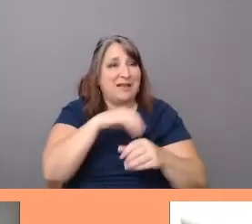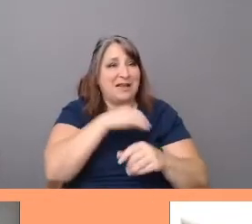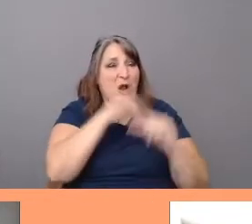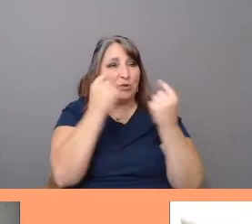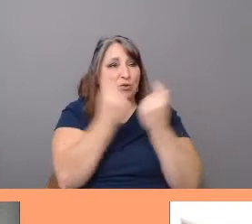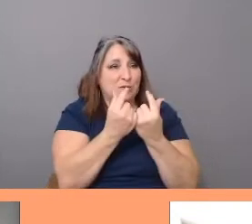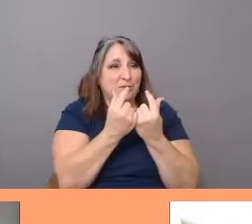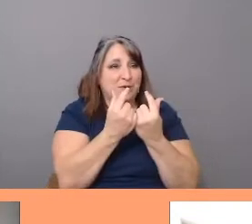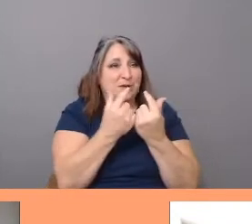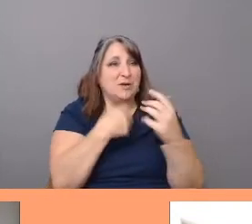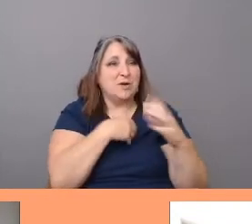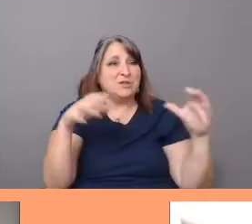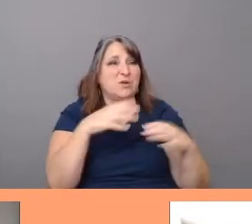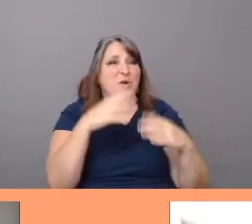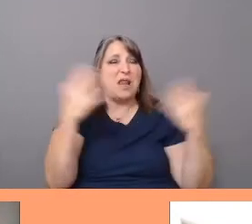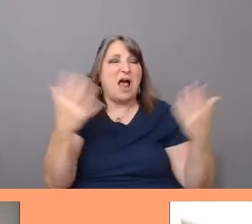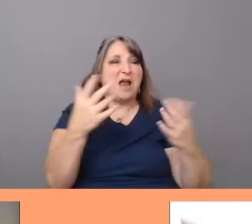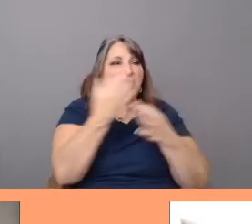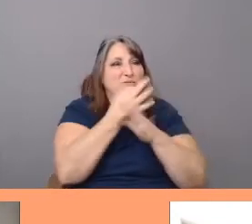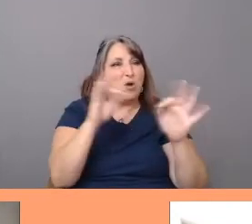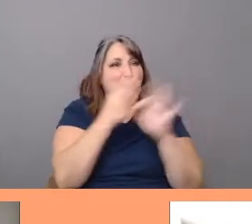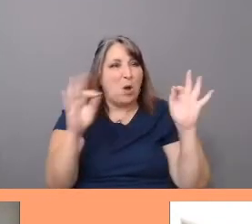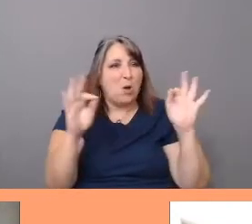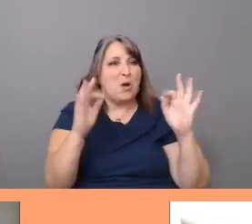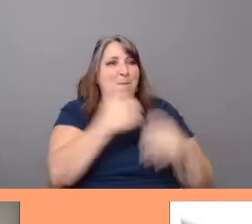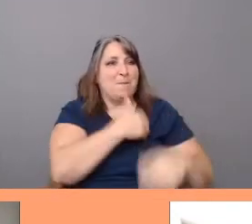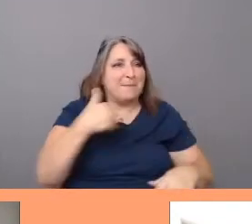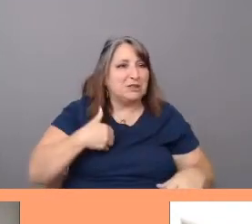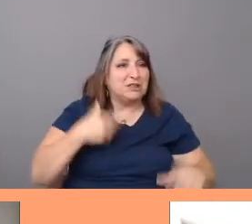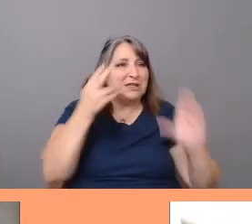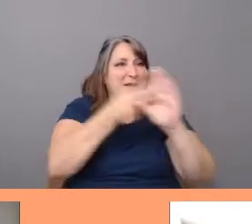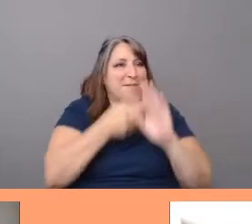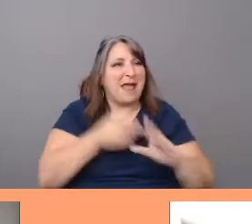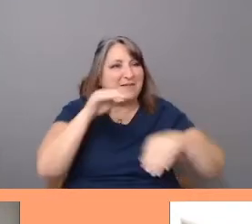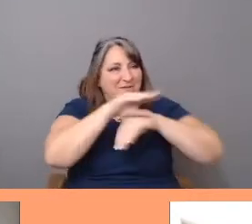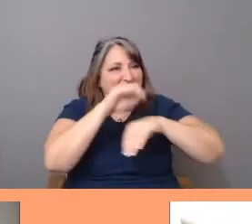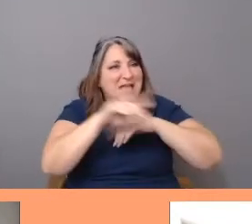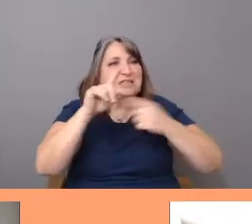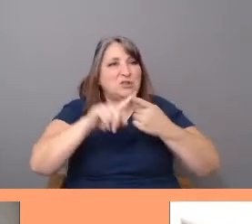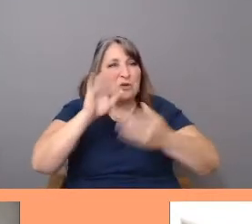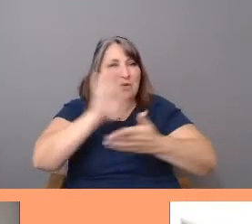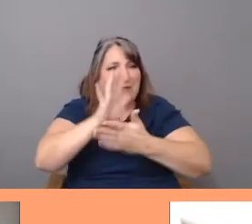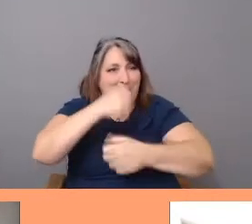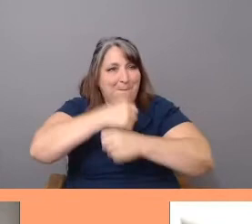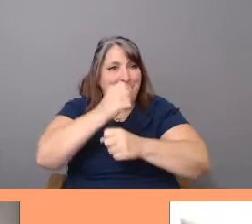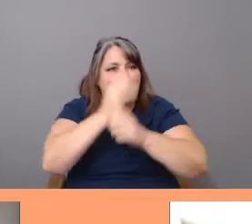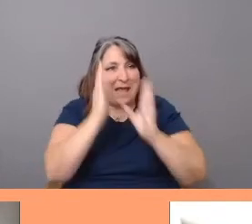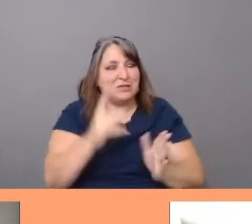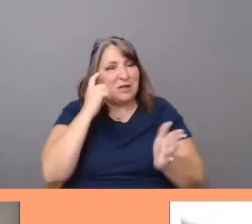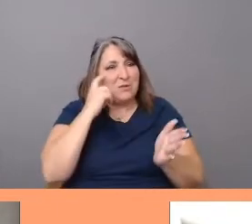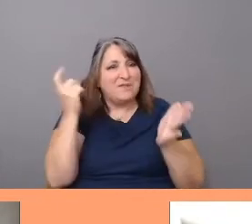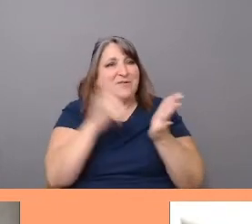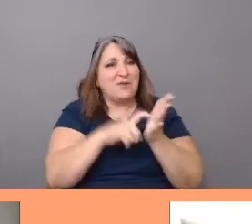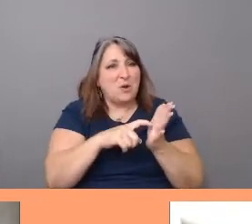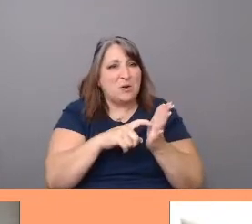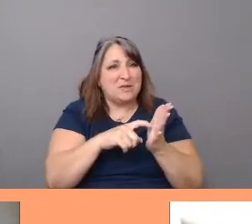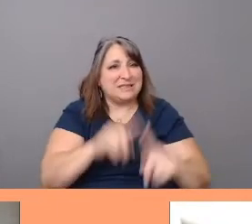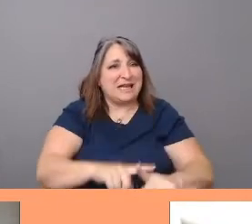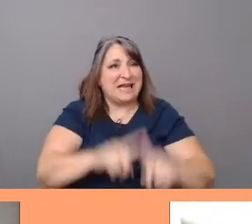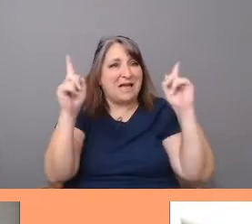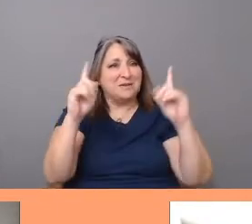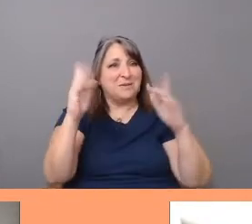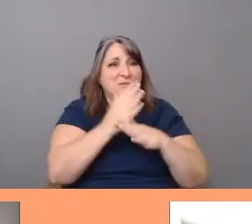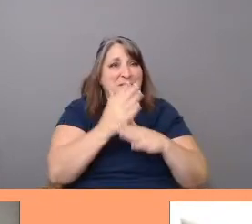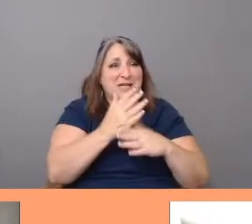we do a lot of pro bono mentorship and advising to filmmakers. And we've noticed a gap between all the resources available